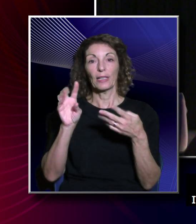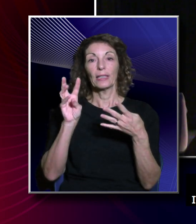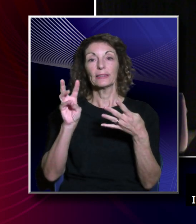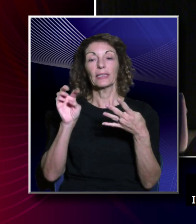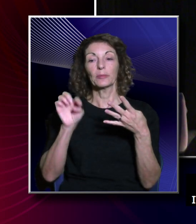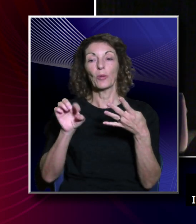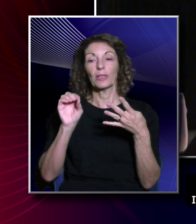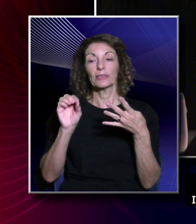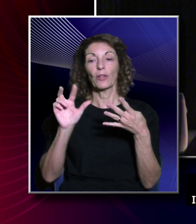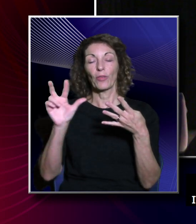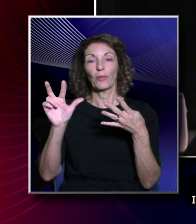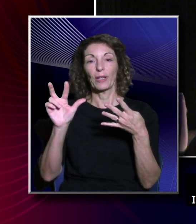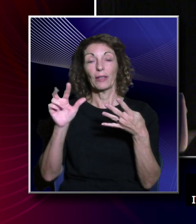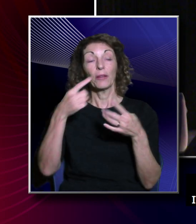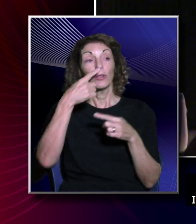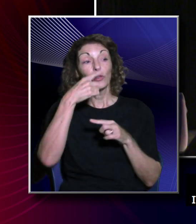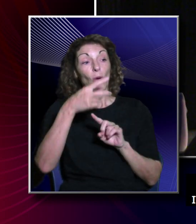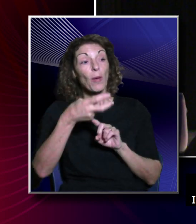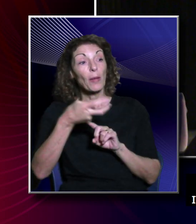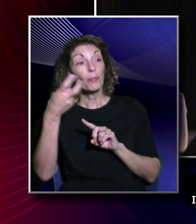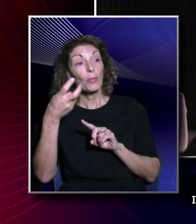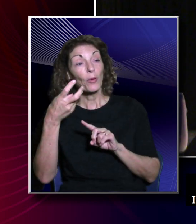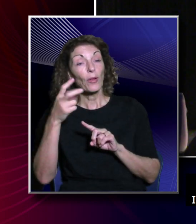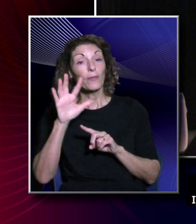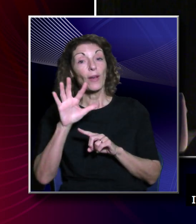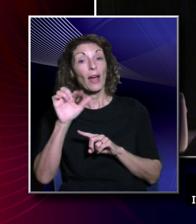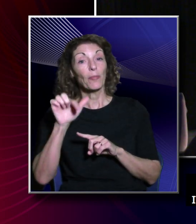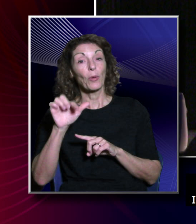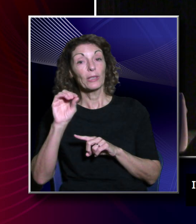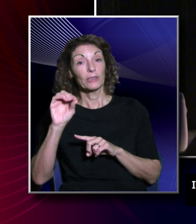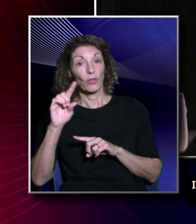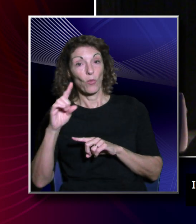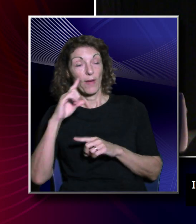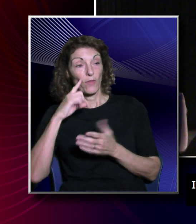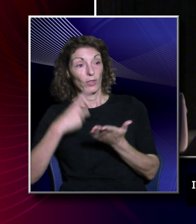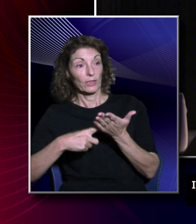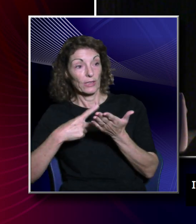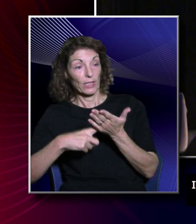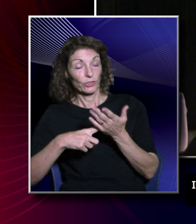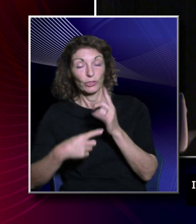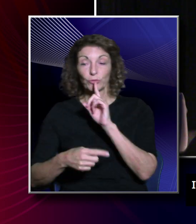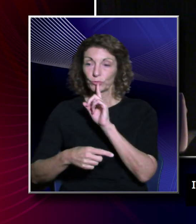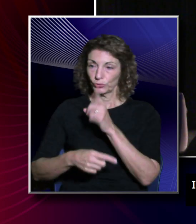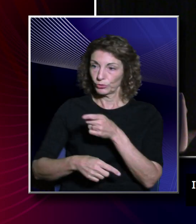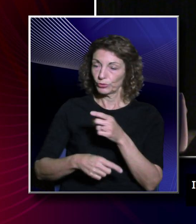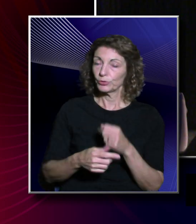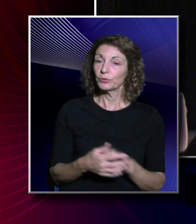5.01 for discussion? Sure.